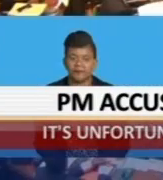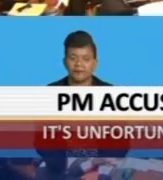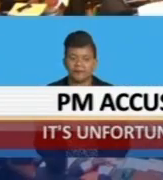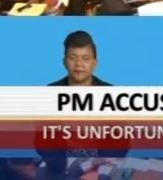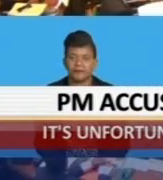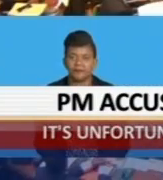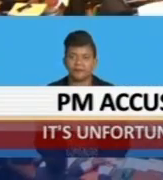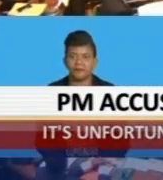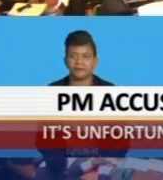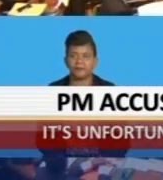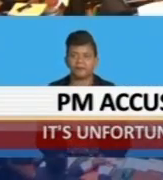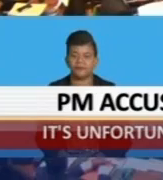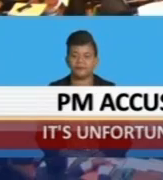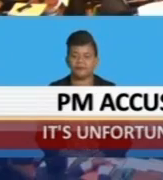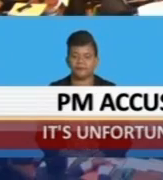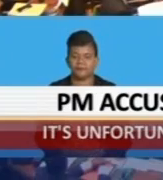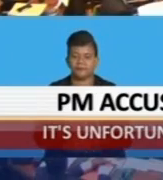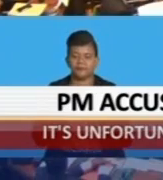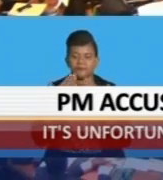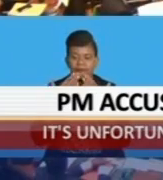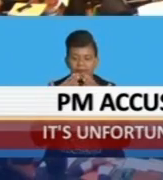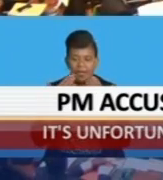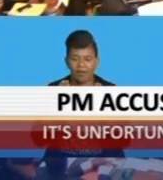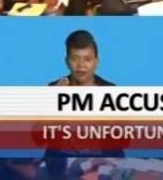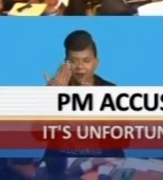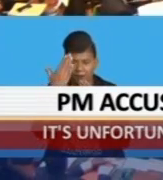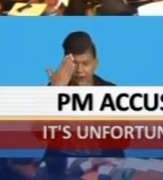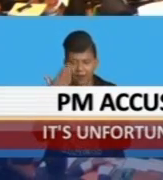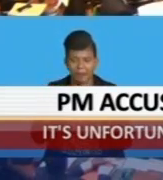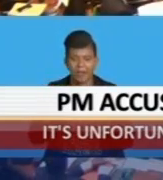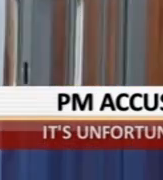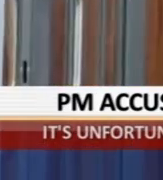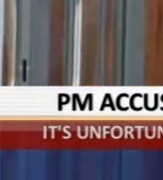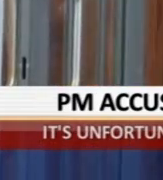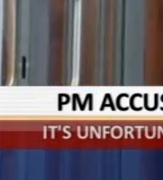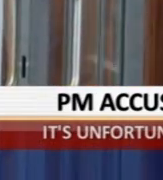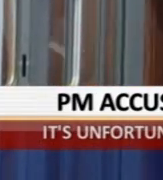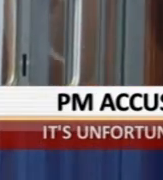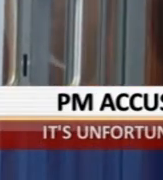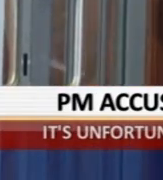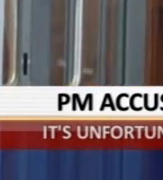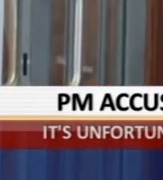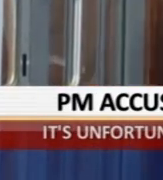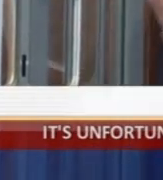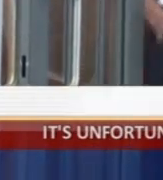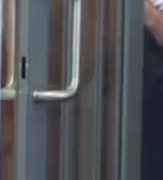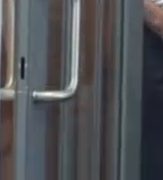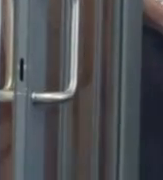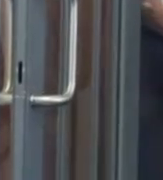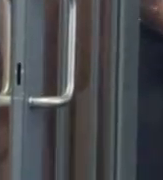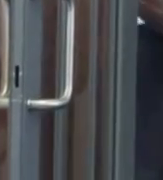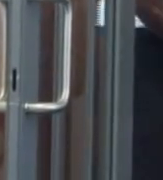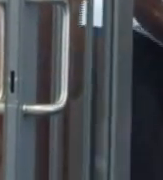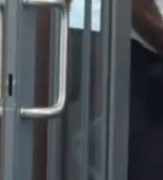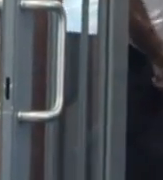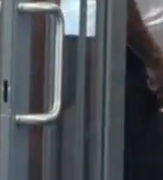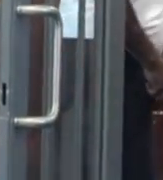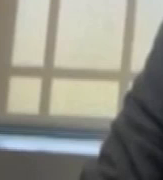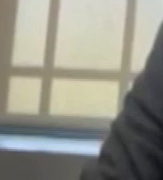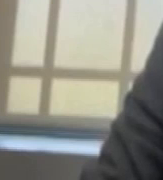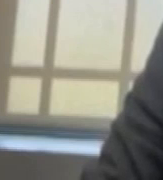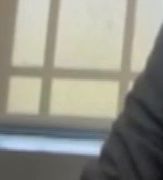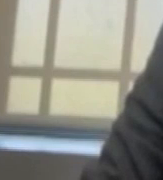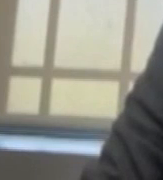sound policy, government services, infrastructure development and civil service reforms improving the lives of Fijians. You have seen